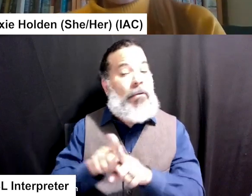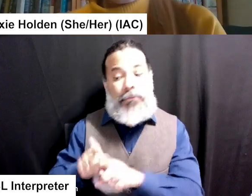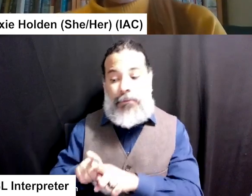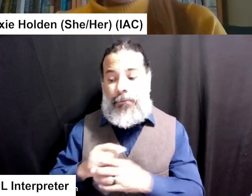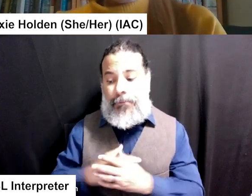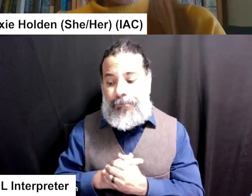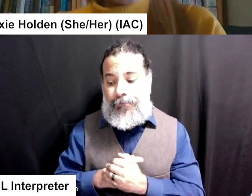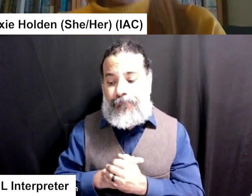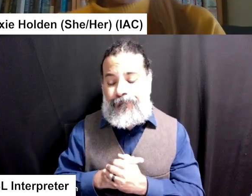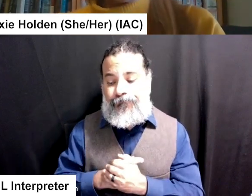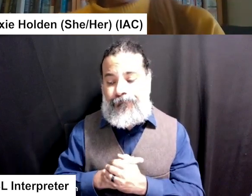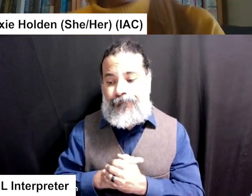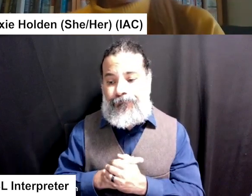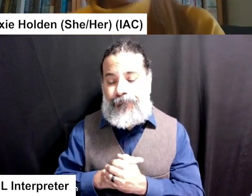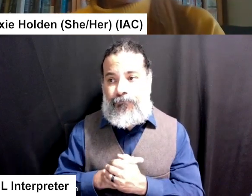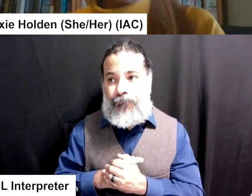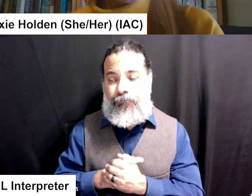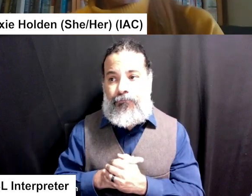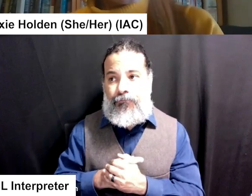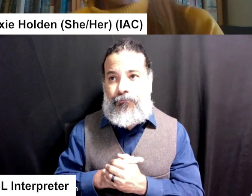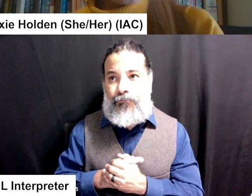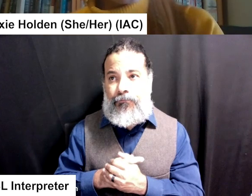to different